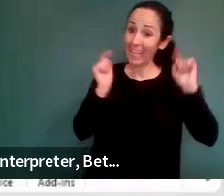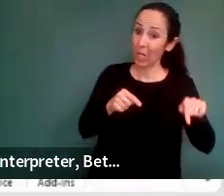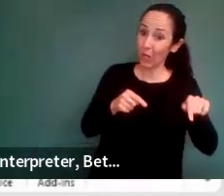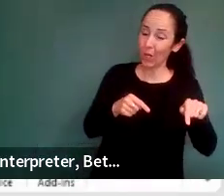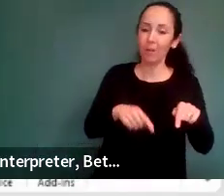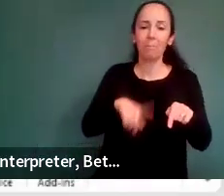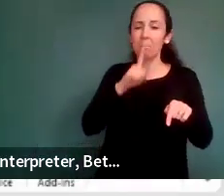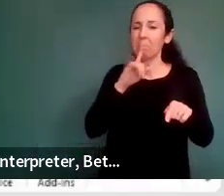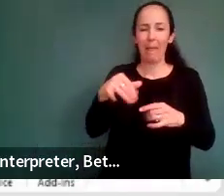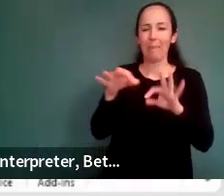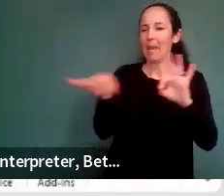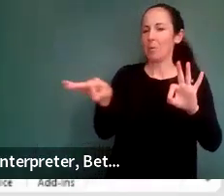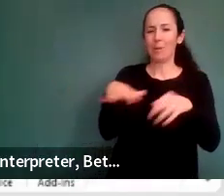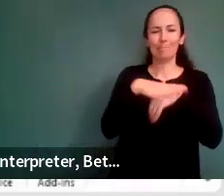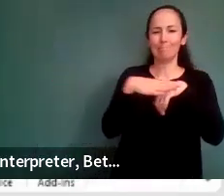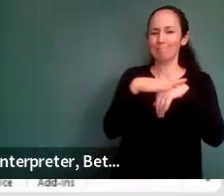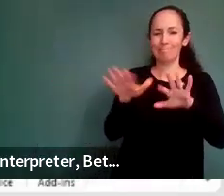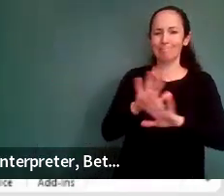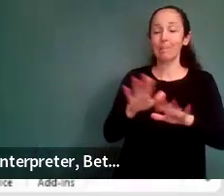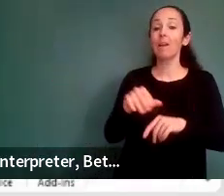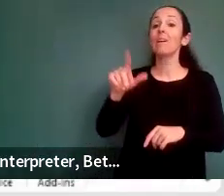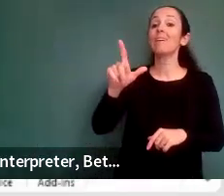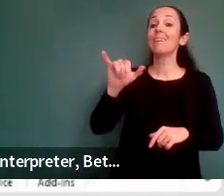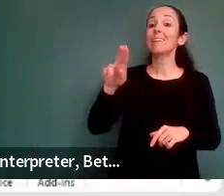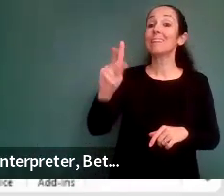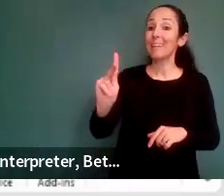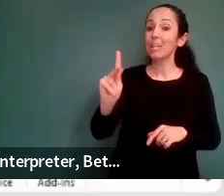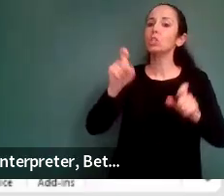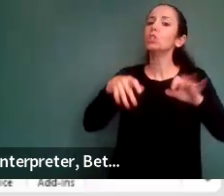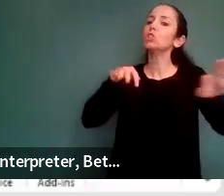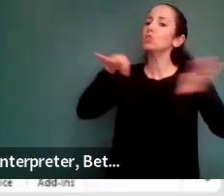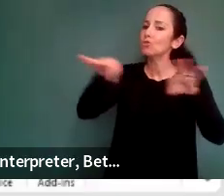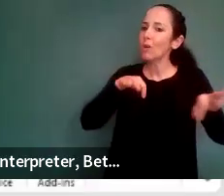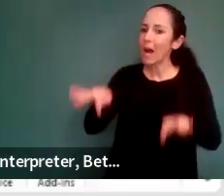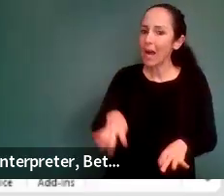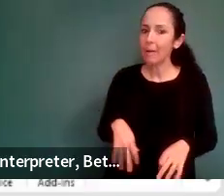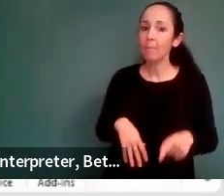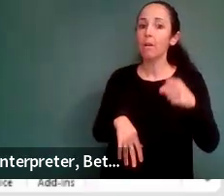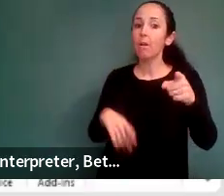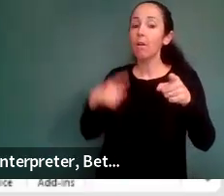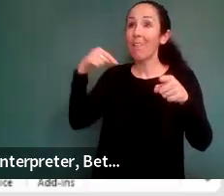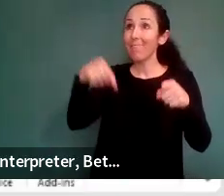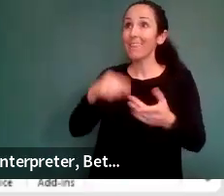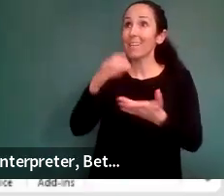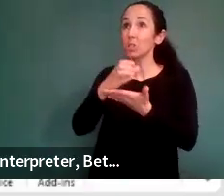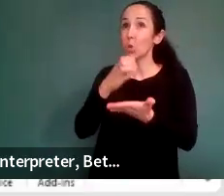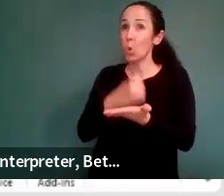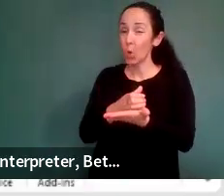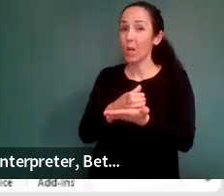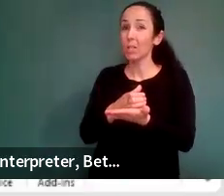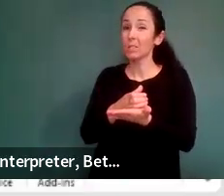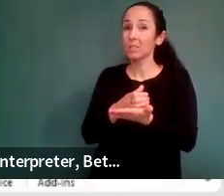The link should be describing its purpose. So for this course will be linked this